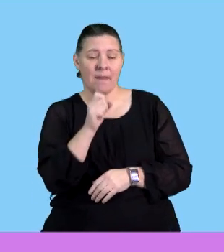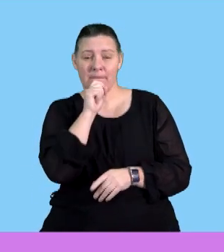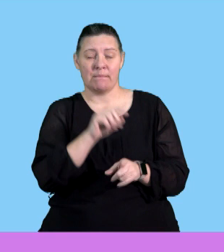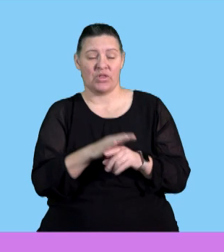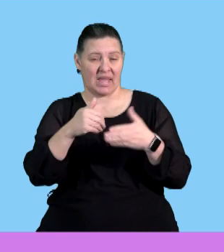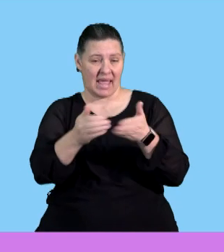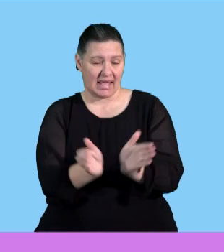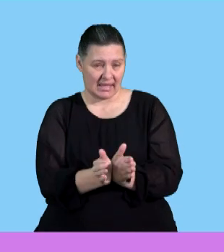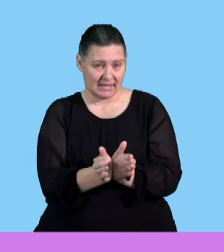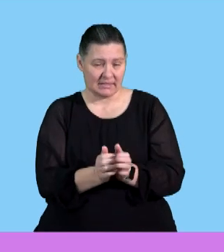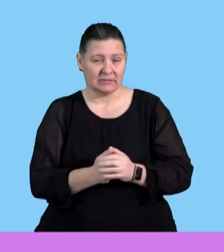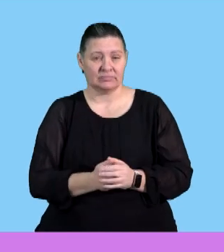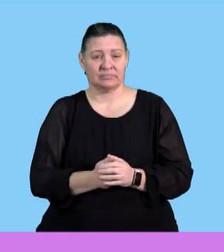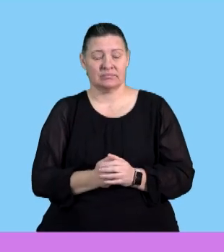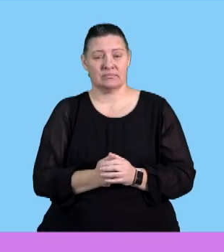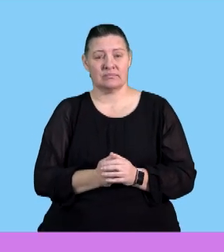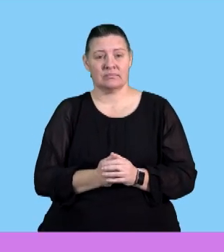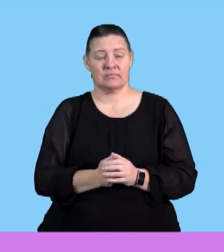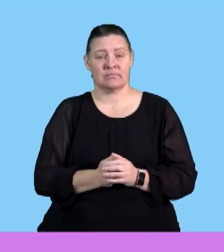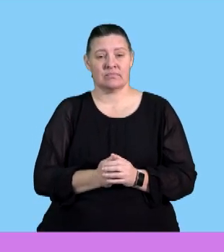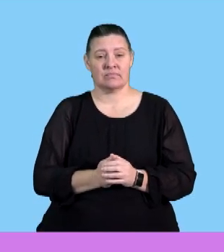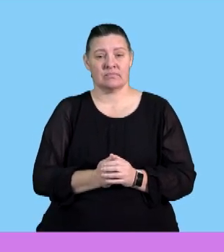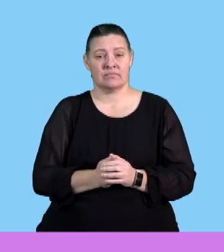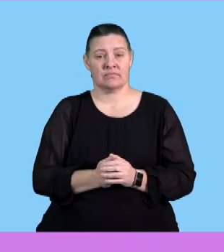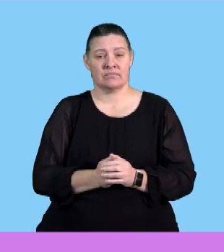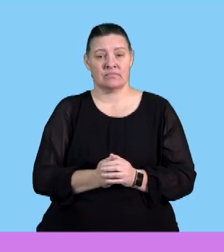birthday cake was